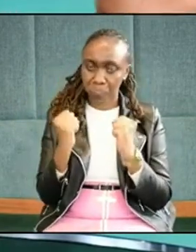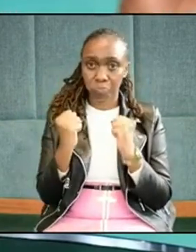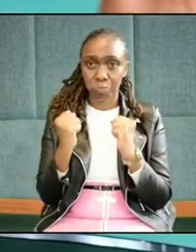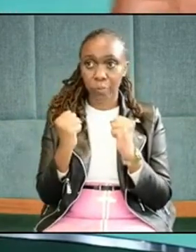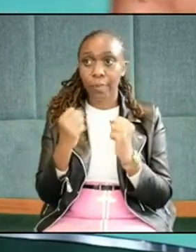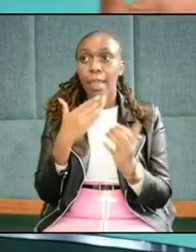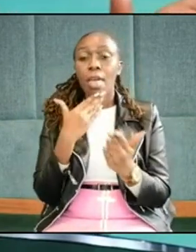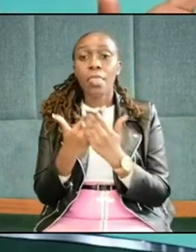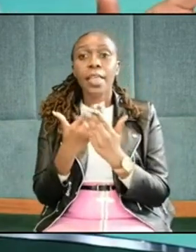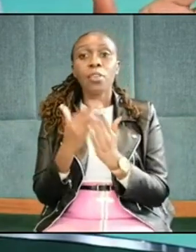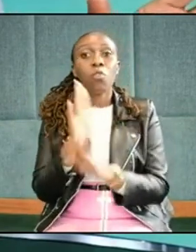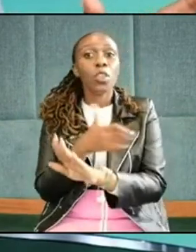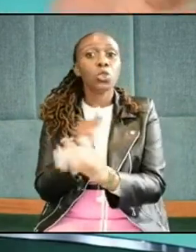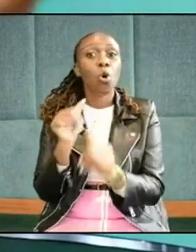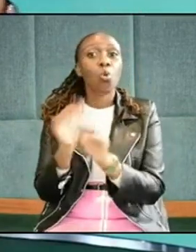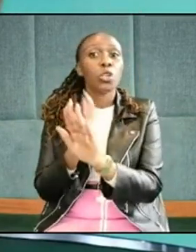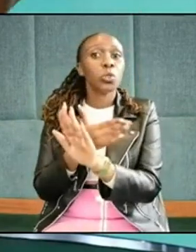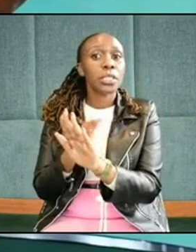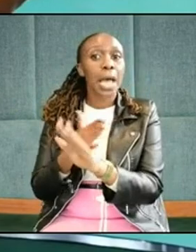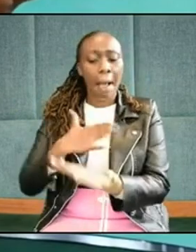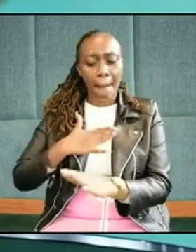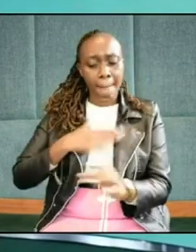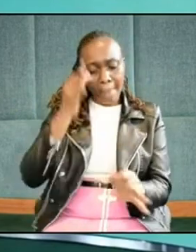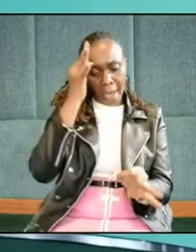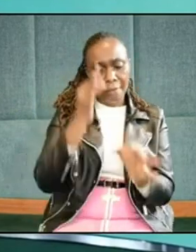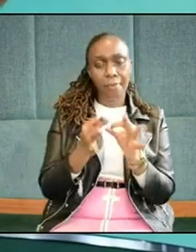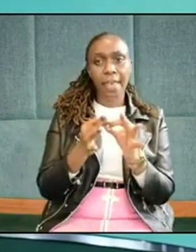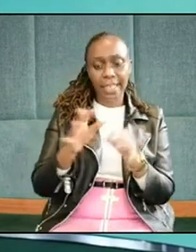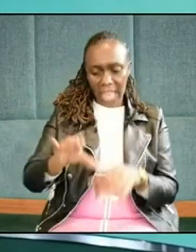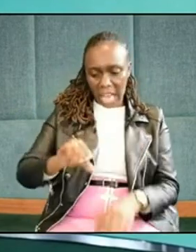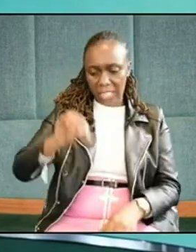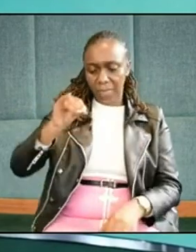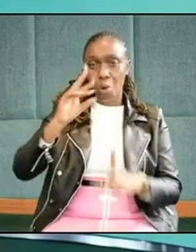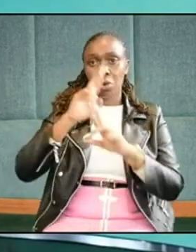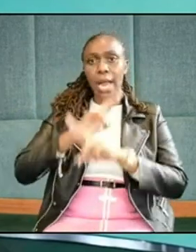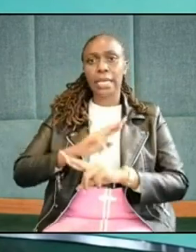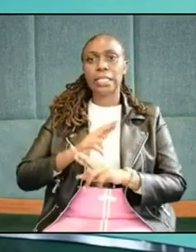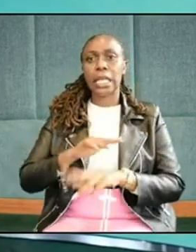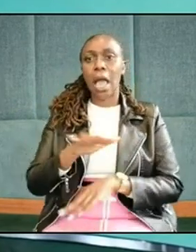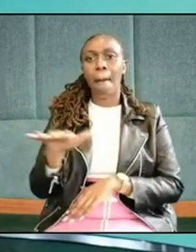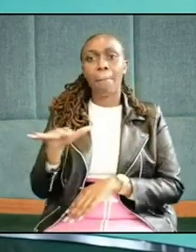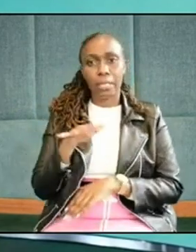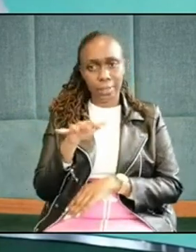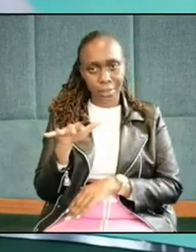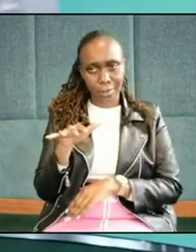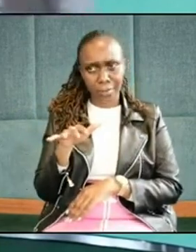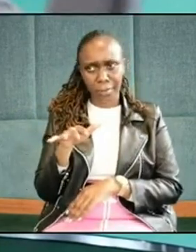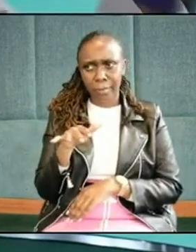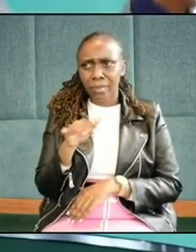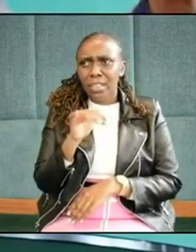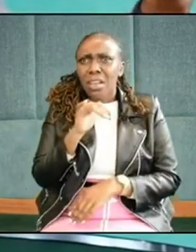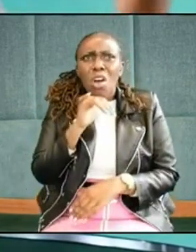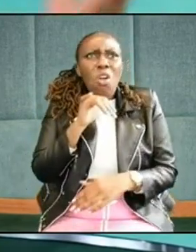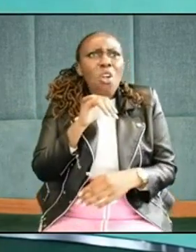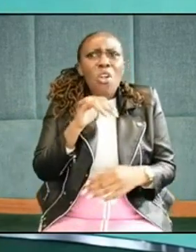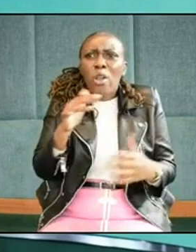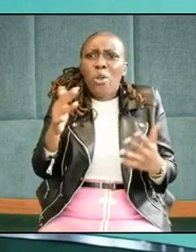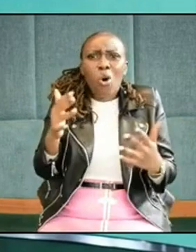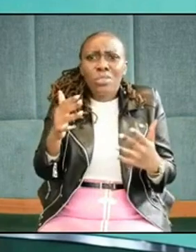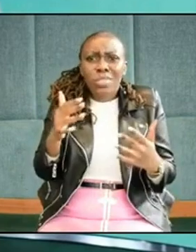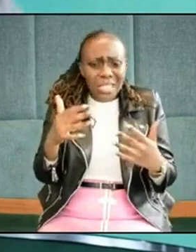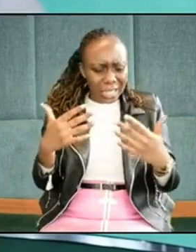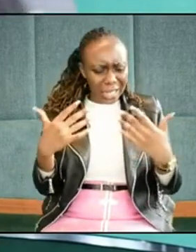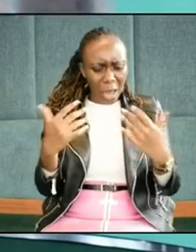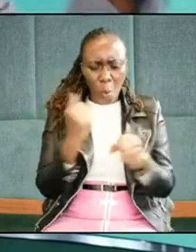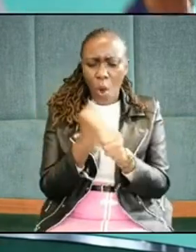you for the song that we sang. My faith has found a resting place. Not in the fables of